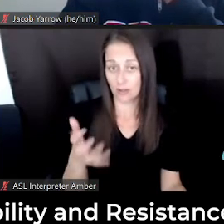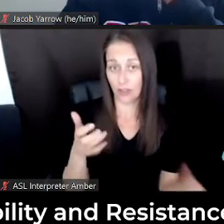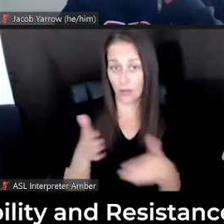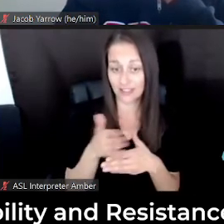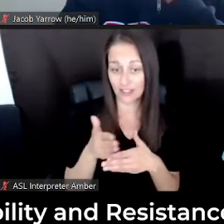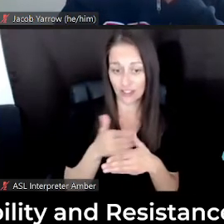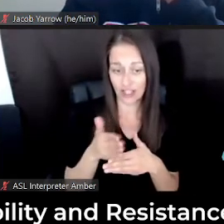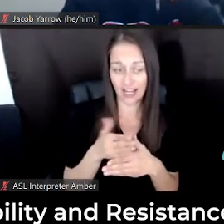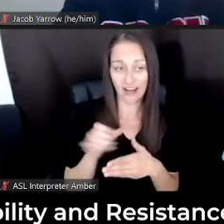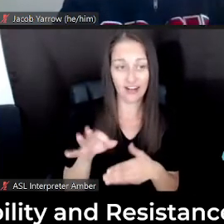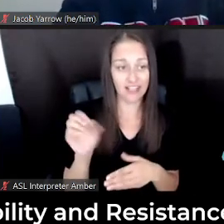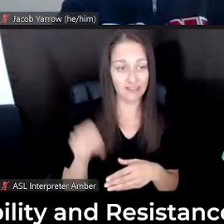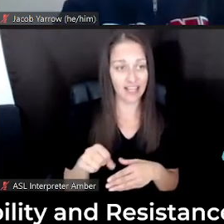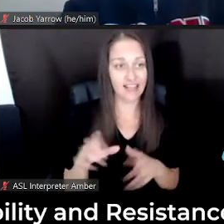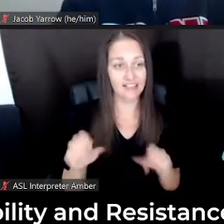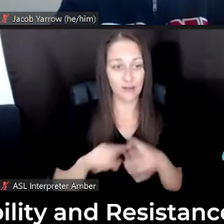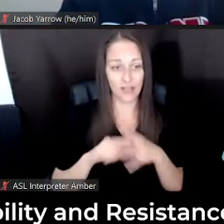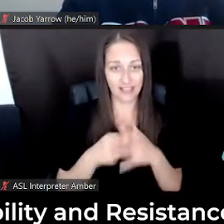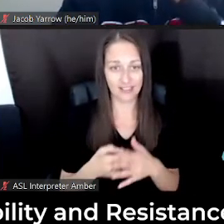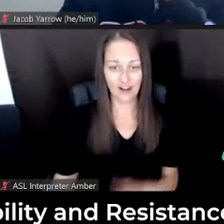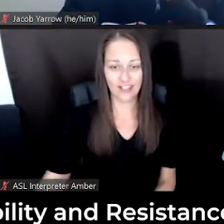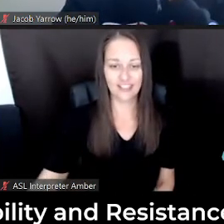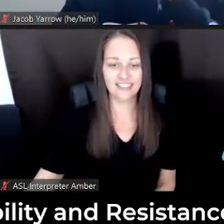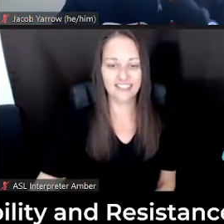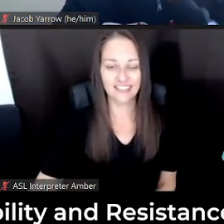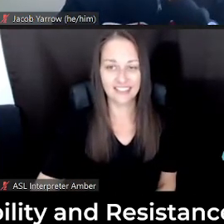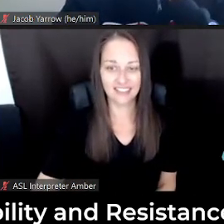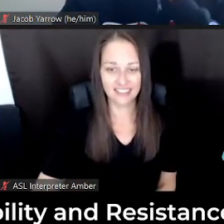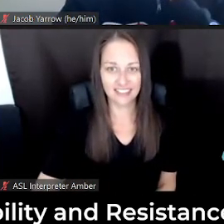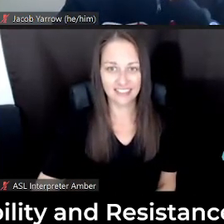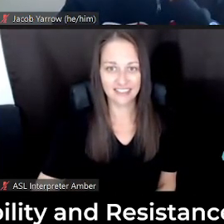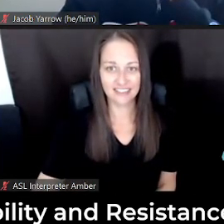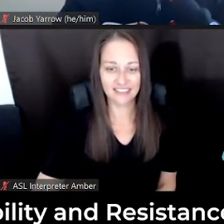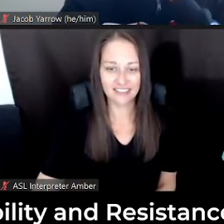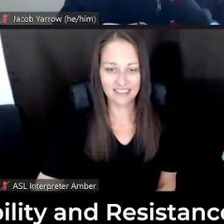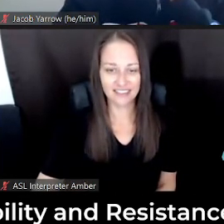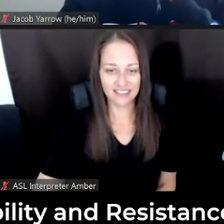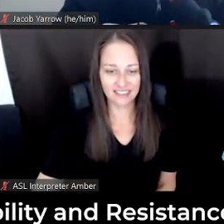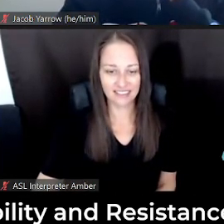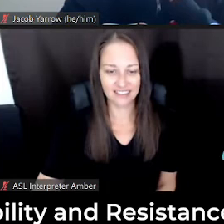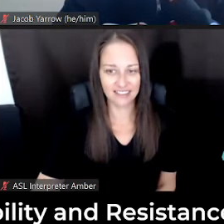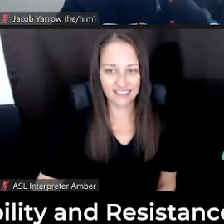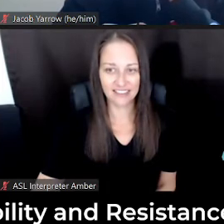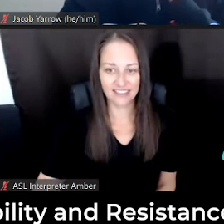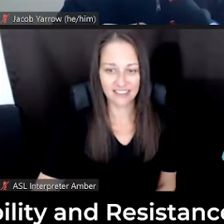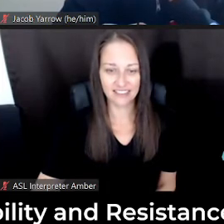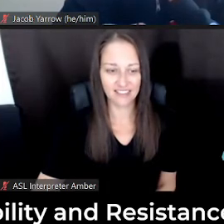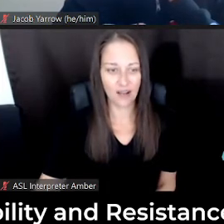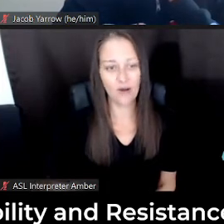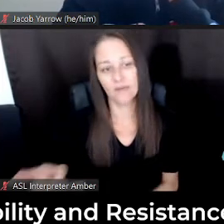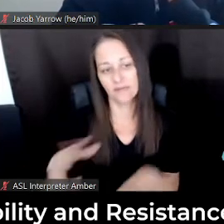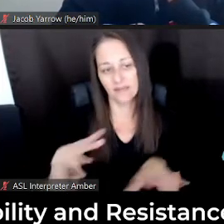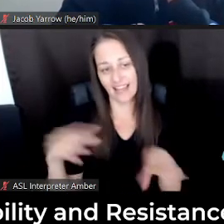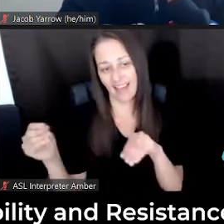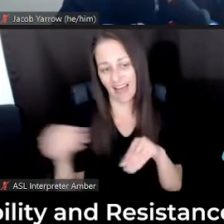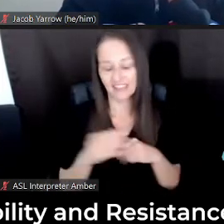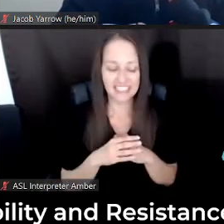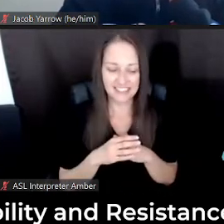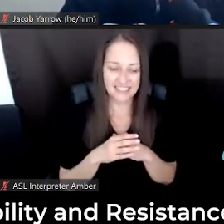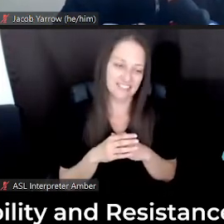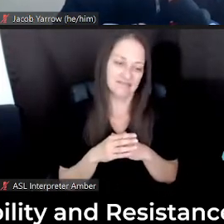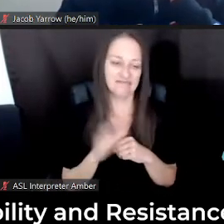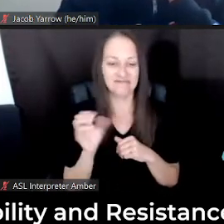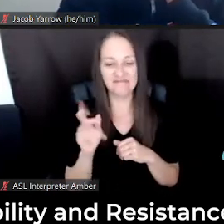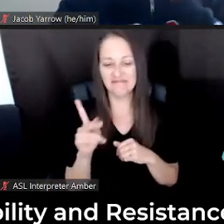you could start now. Andrew left. Okay,